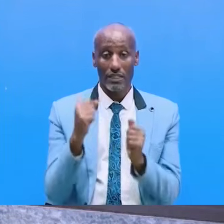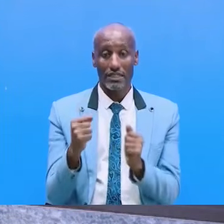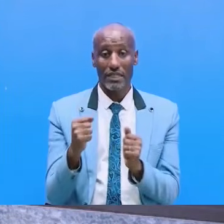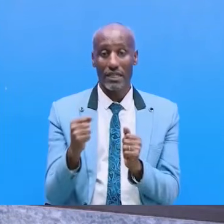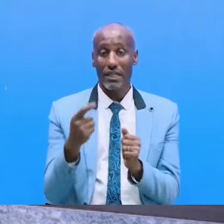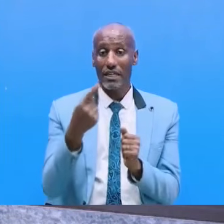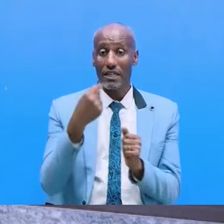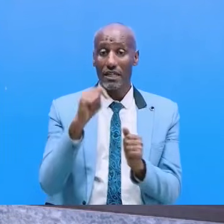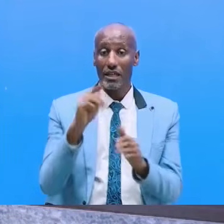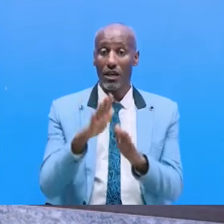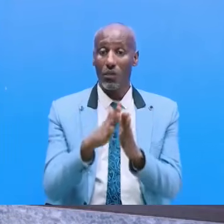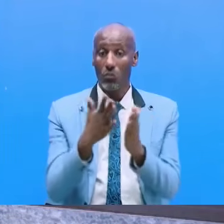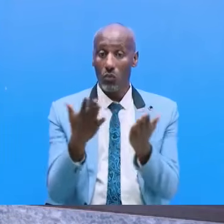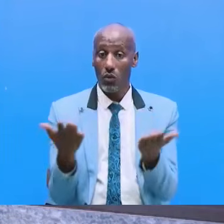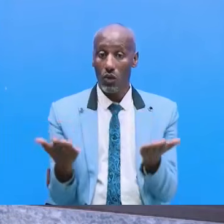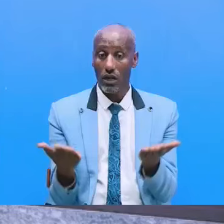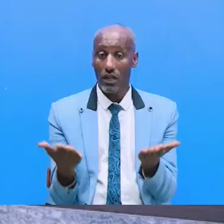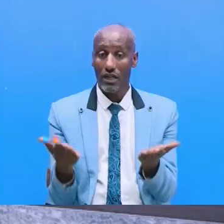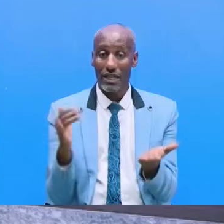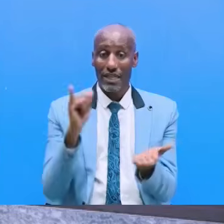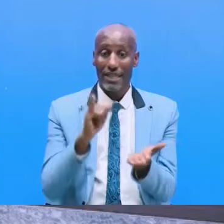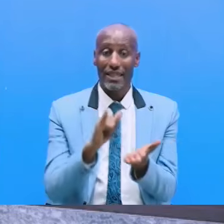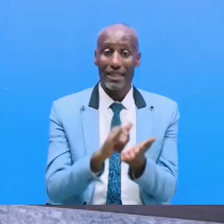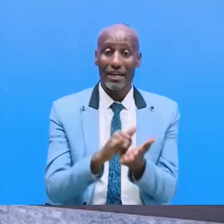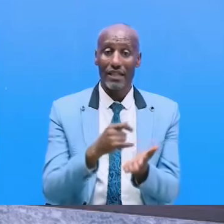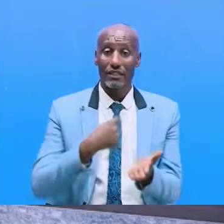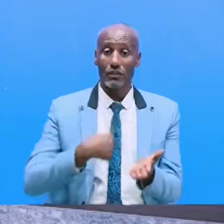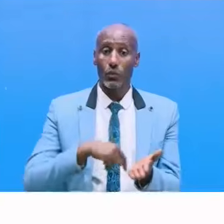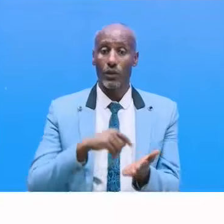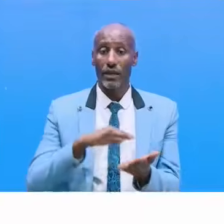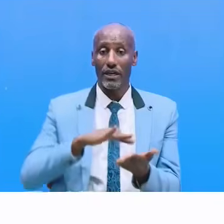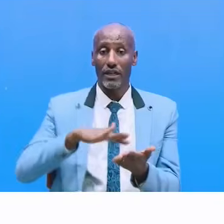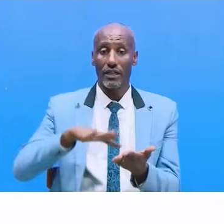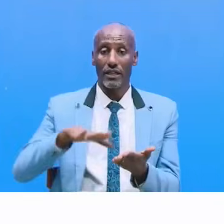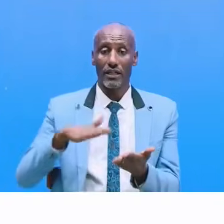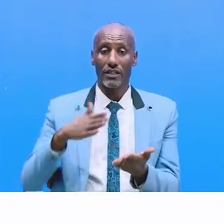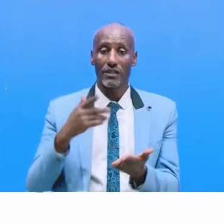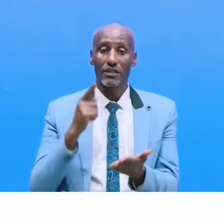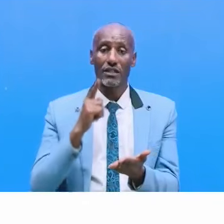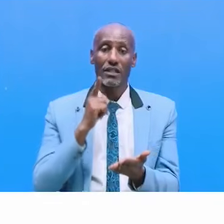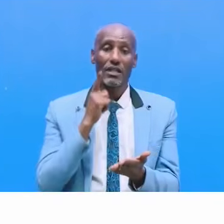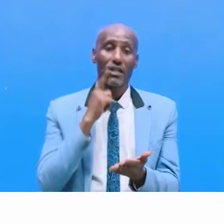book that we read yesterday. For example, let us mention the book